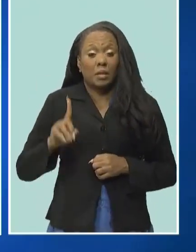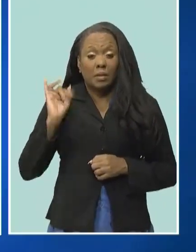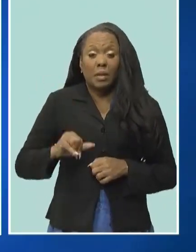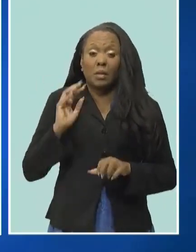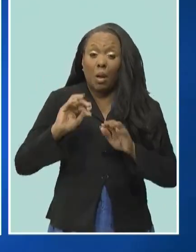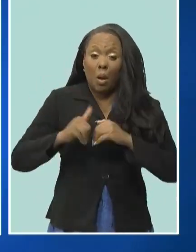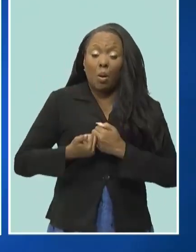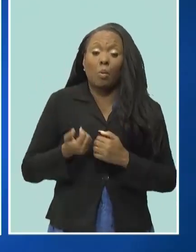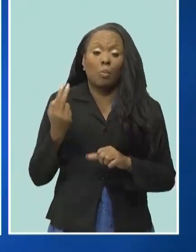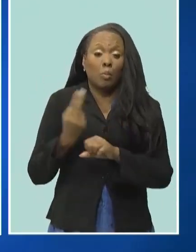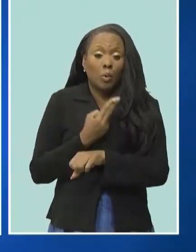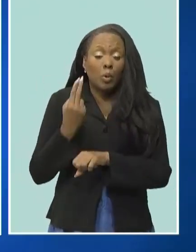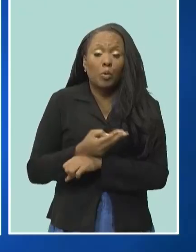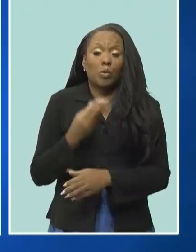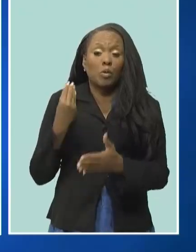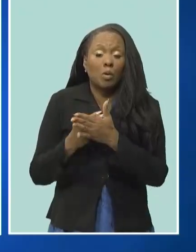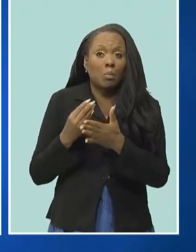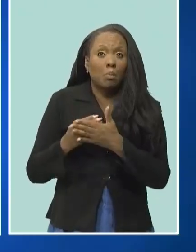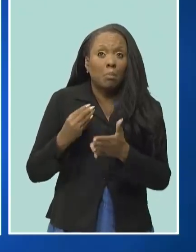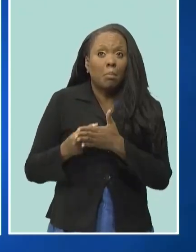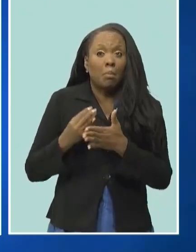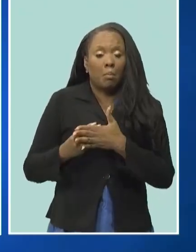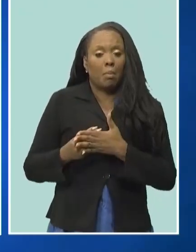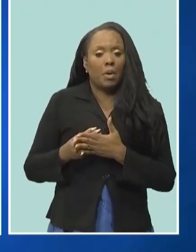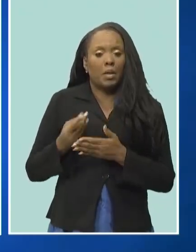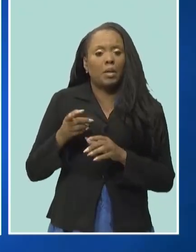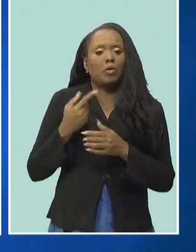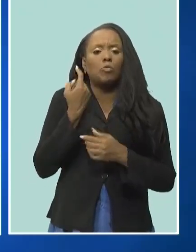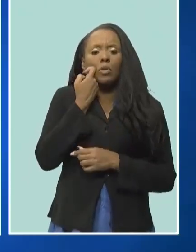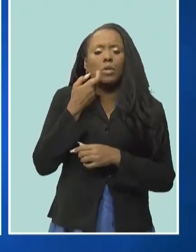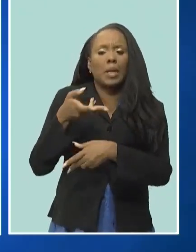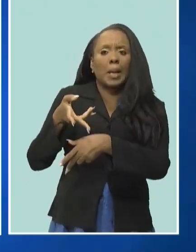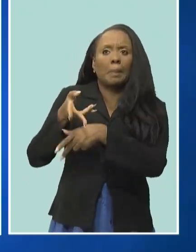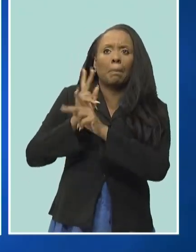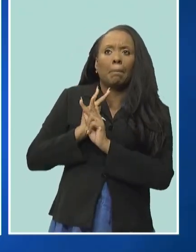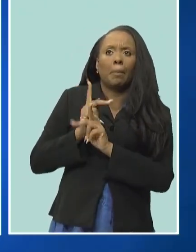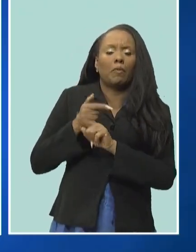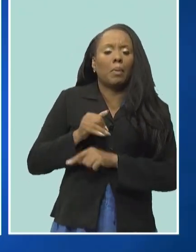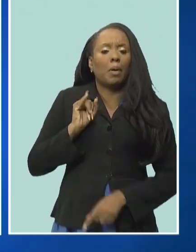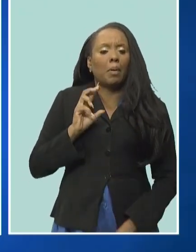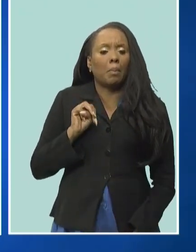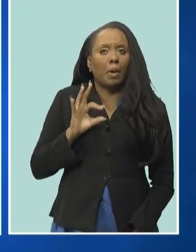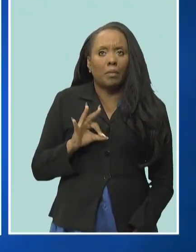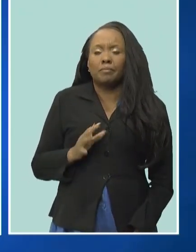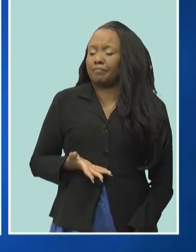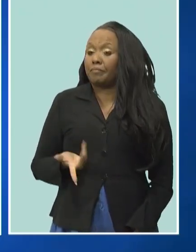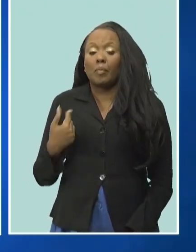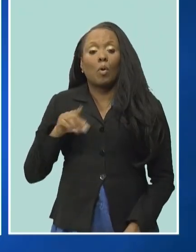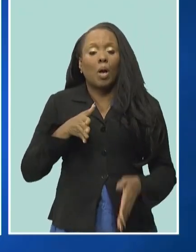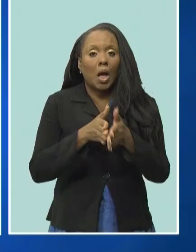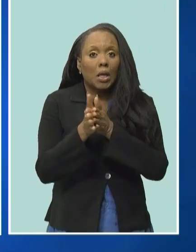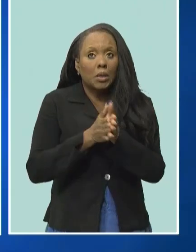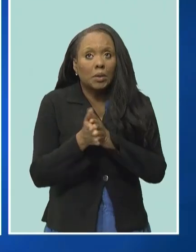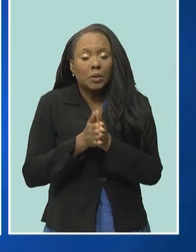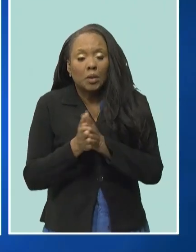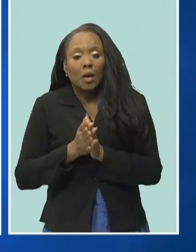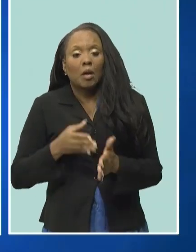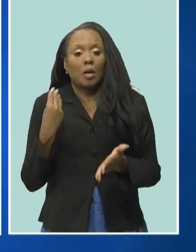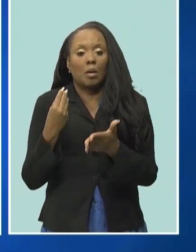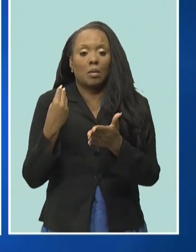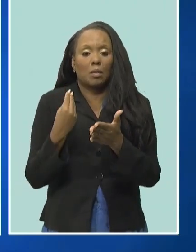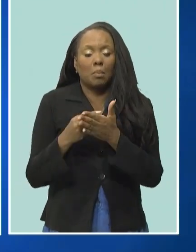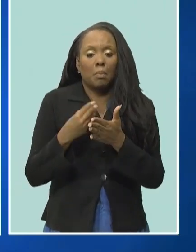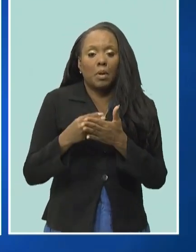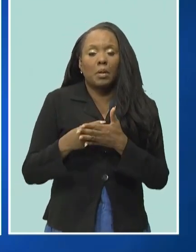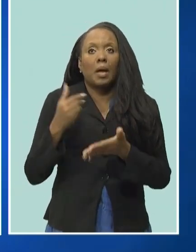Resilience and Sustainability Trust will be put to use. We look forward to this being able to help us with coastal defense, water